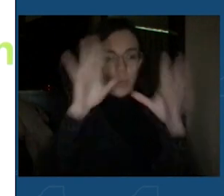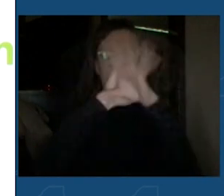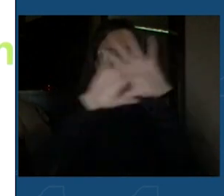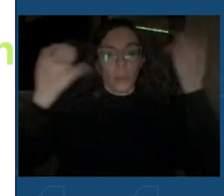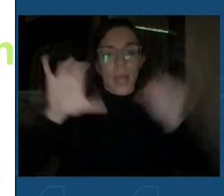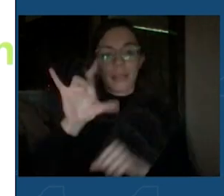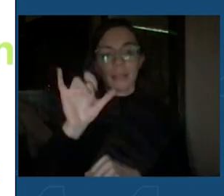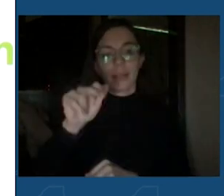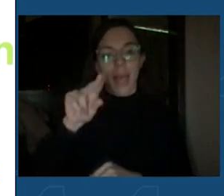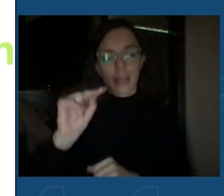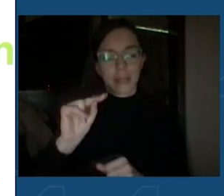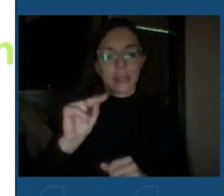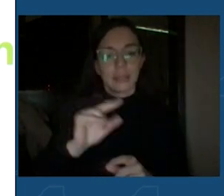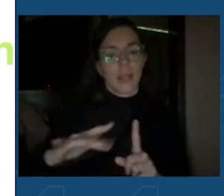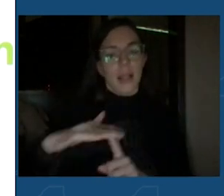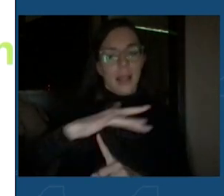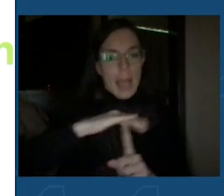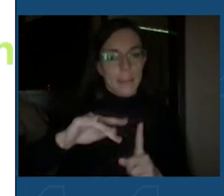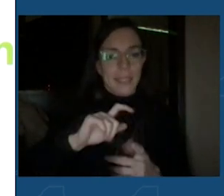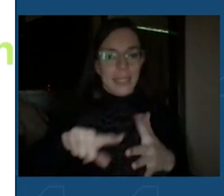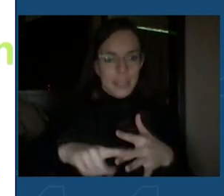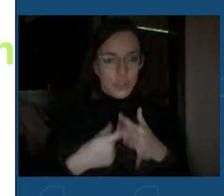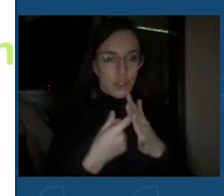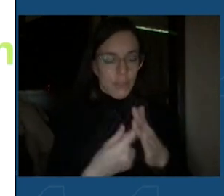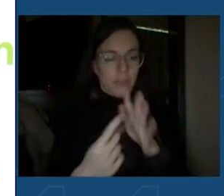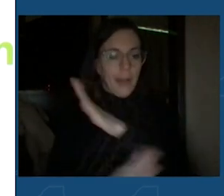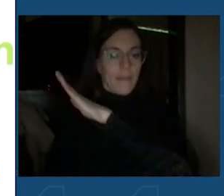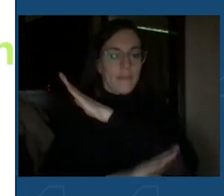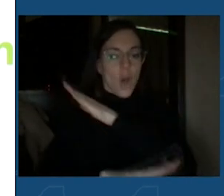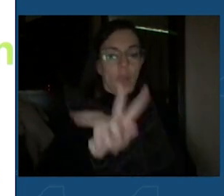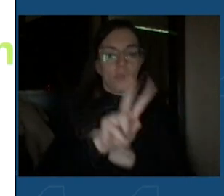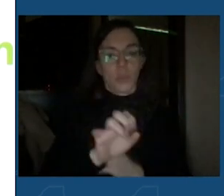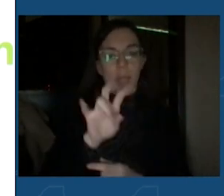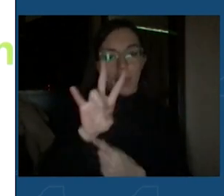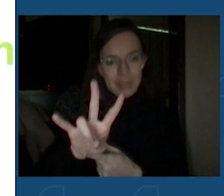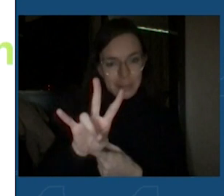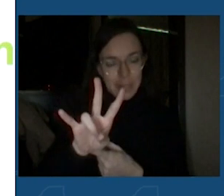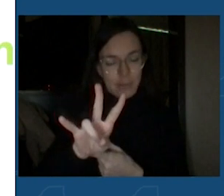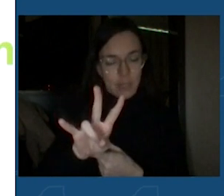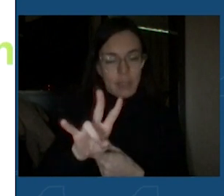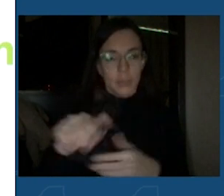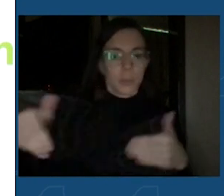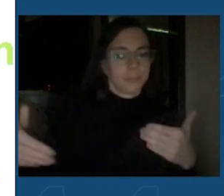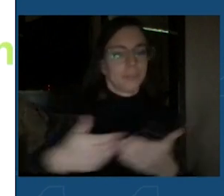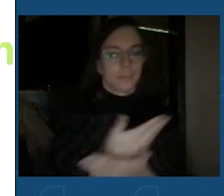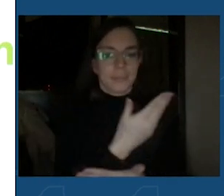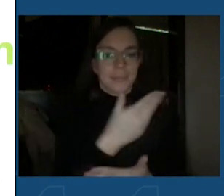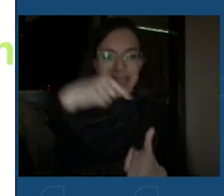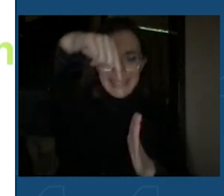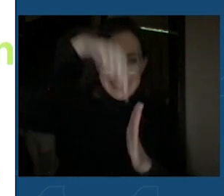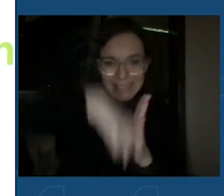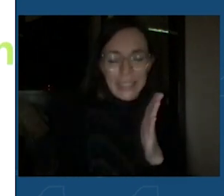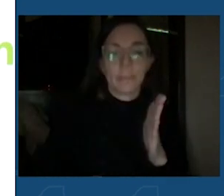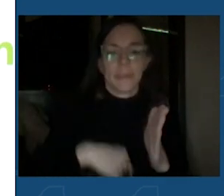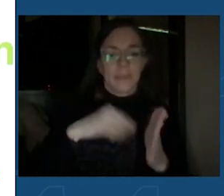Ira Magaziner in the fall of 2007. The groundbreaking deep energy retrofit announced in